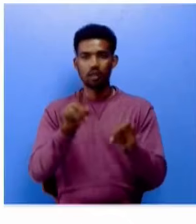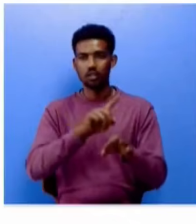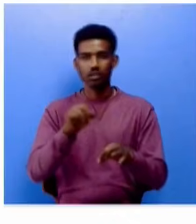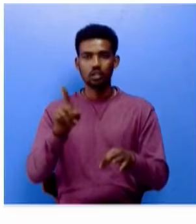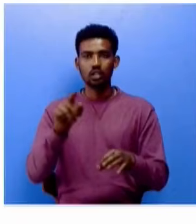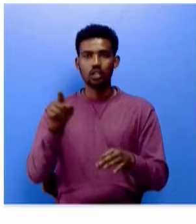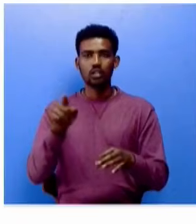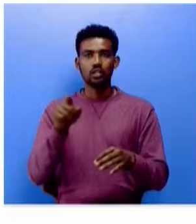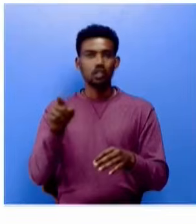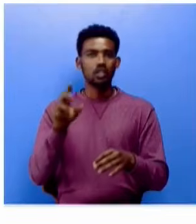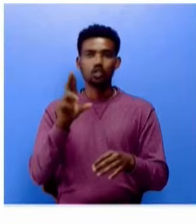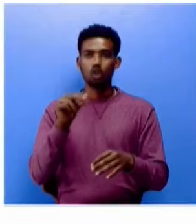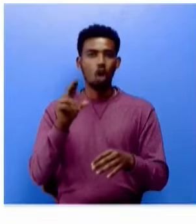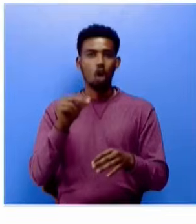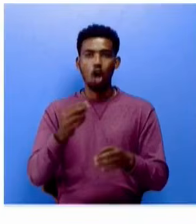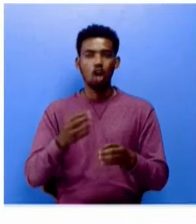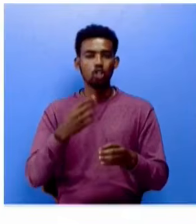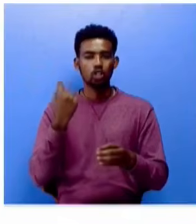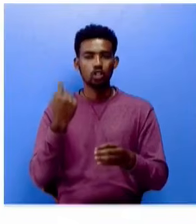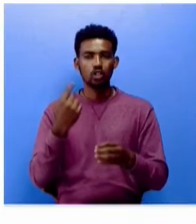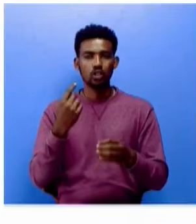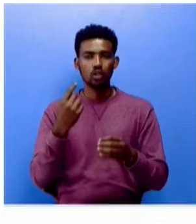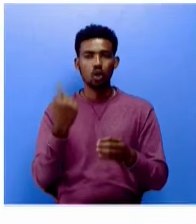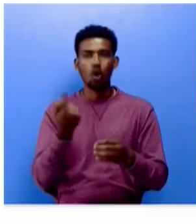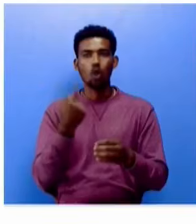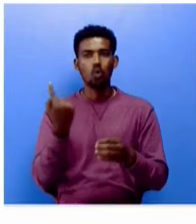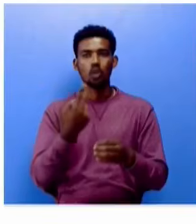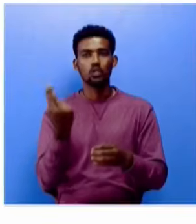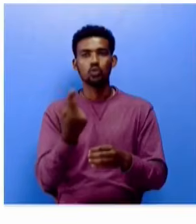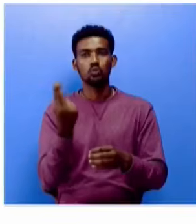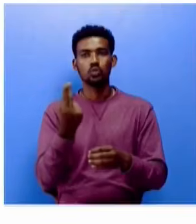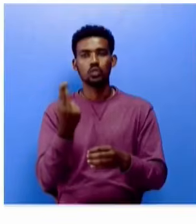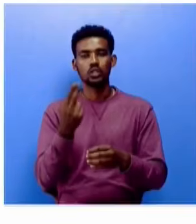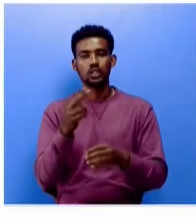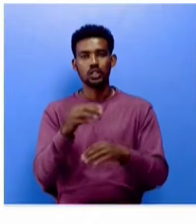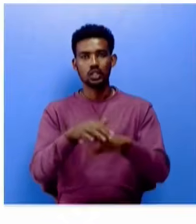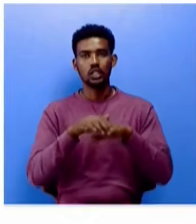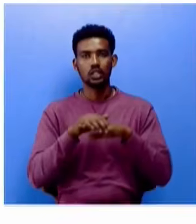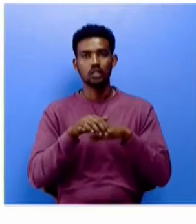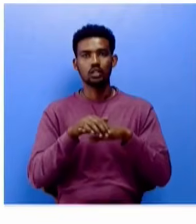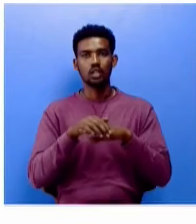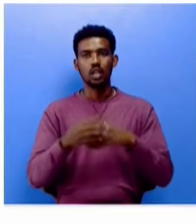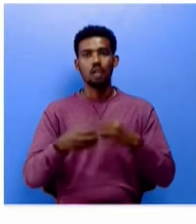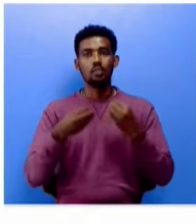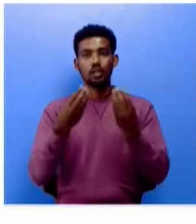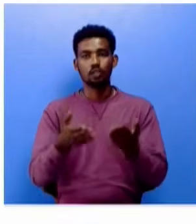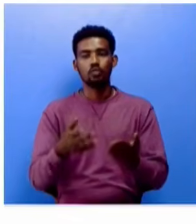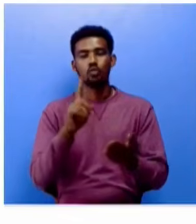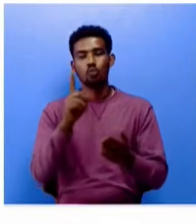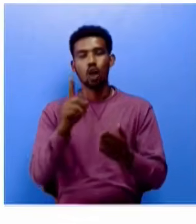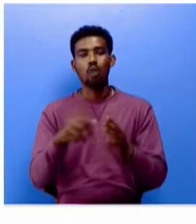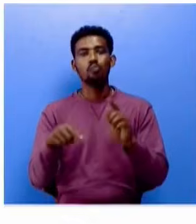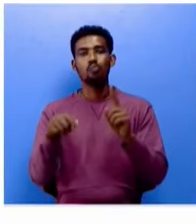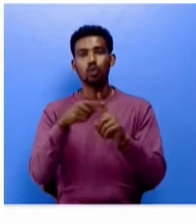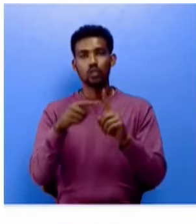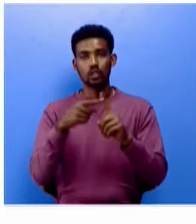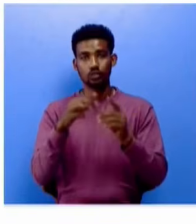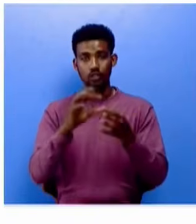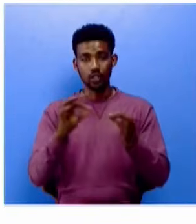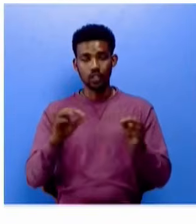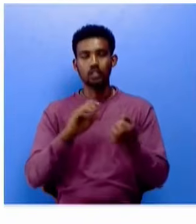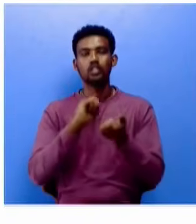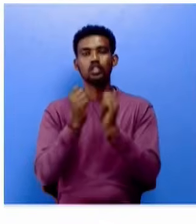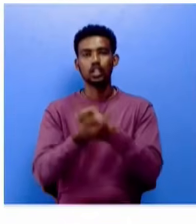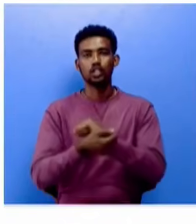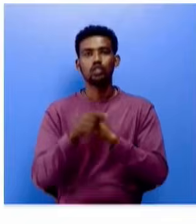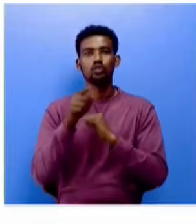common. Is it clear? For example, let me give you one positive sentence, then let's change into negative.